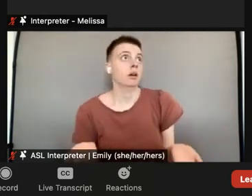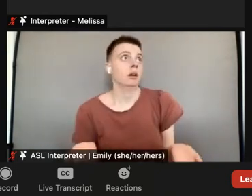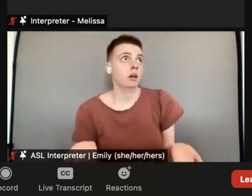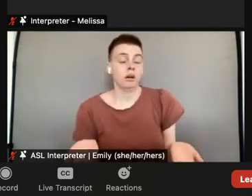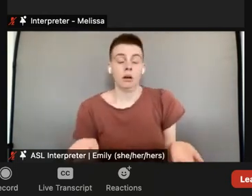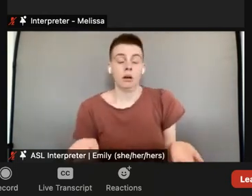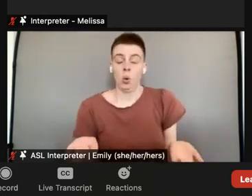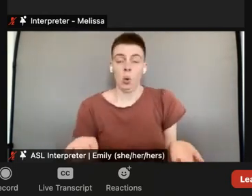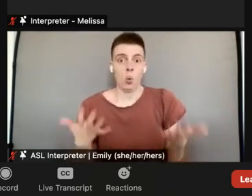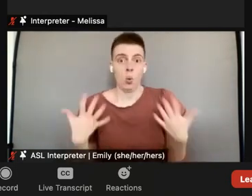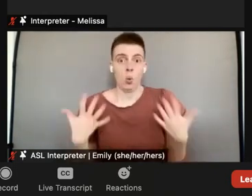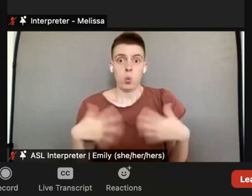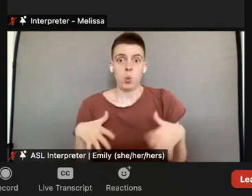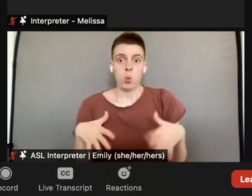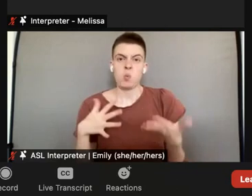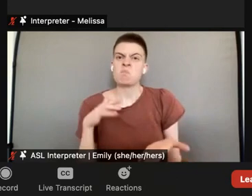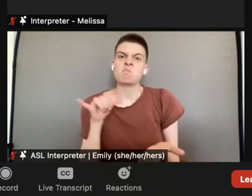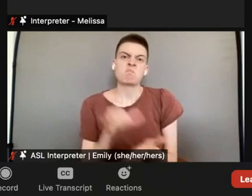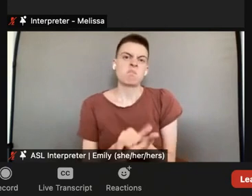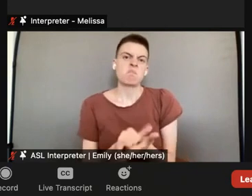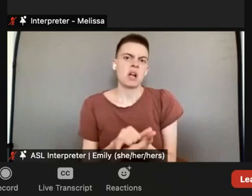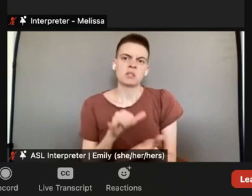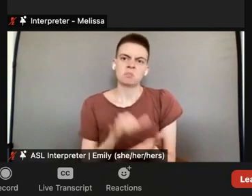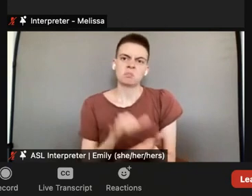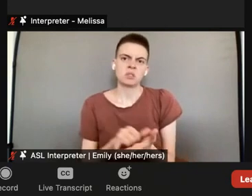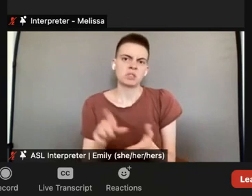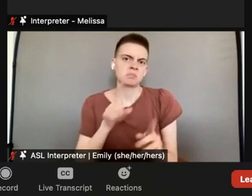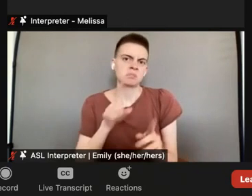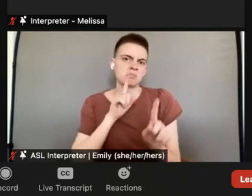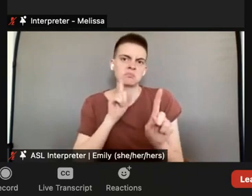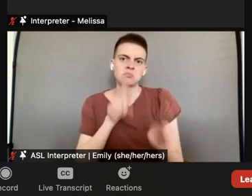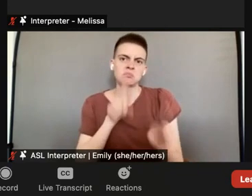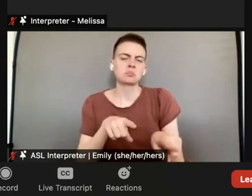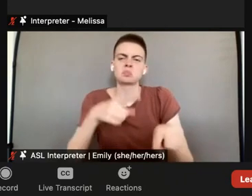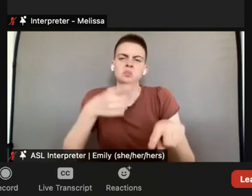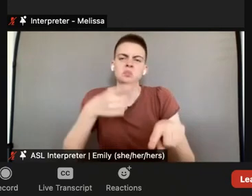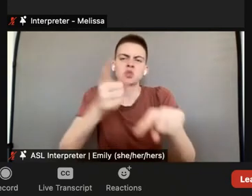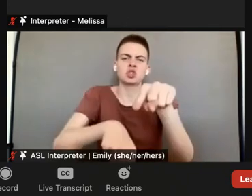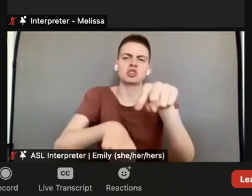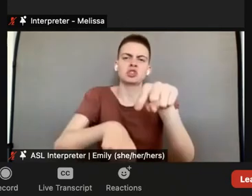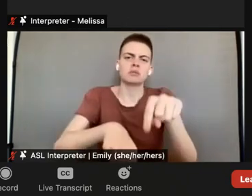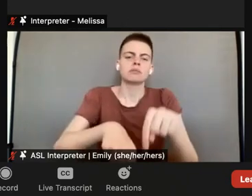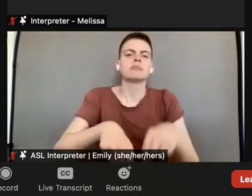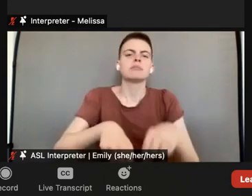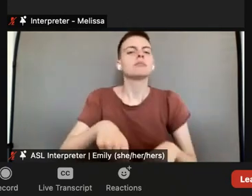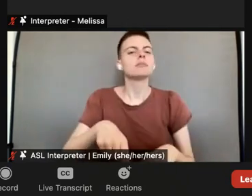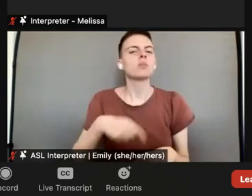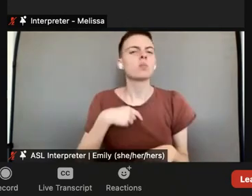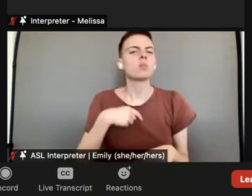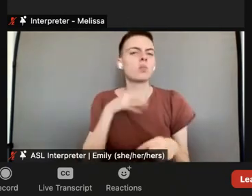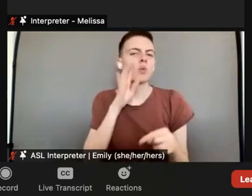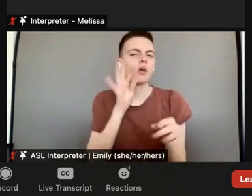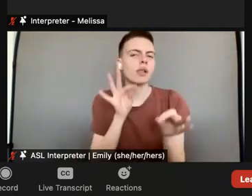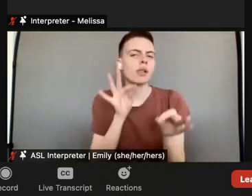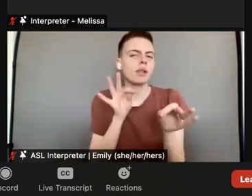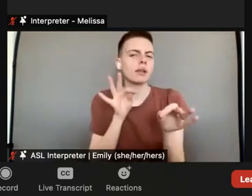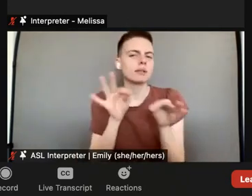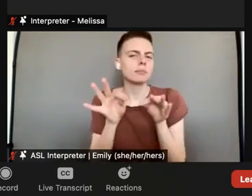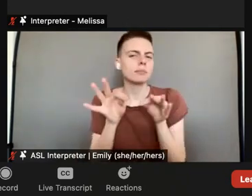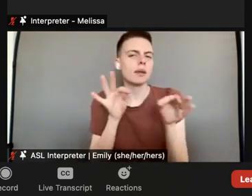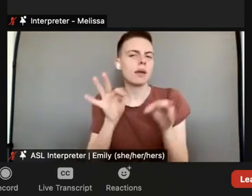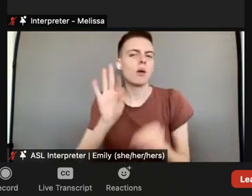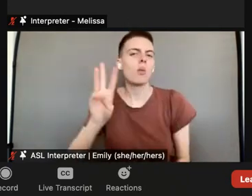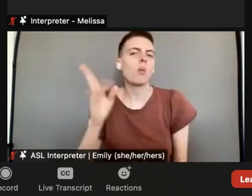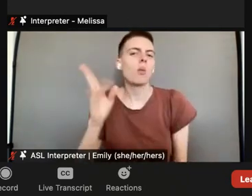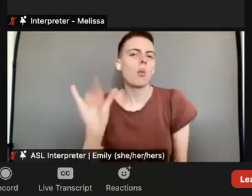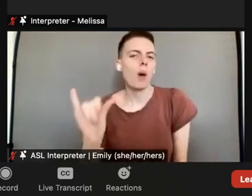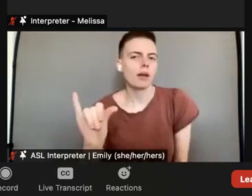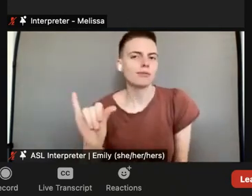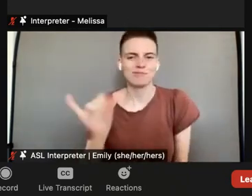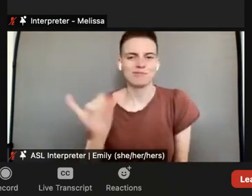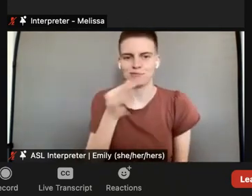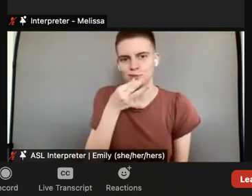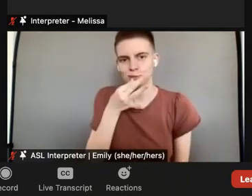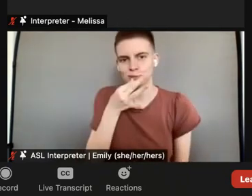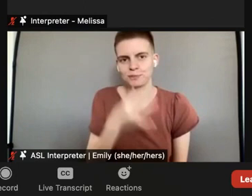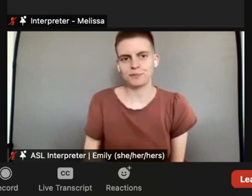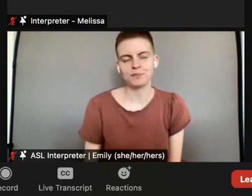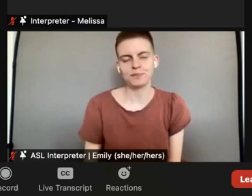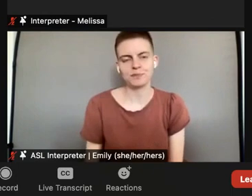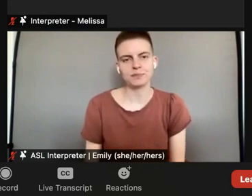was just about impossible. Just about impossible. And we'll talk about why in a moment.